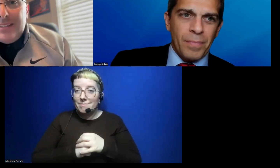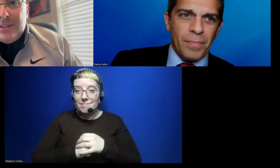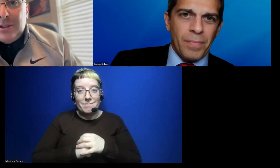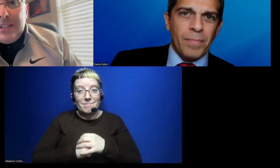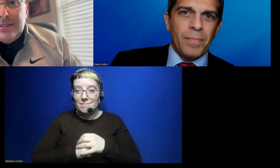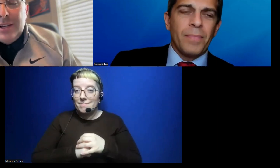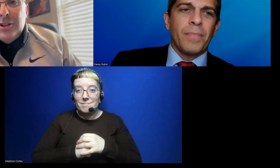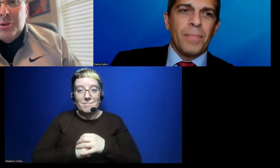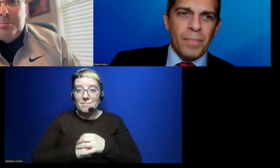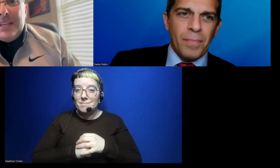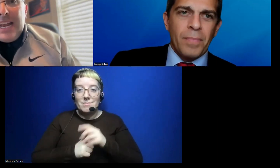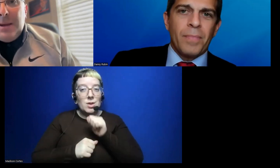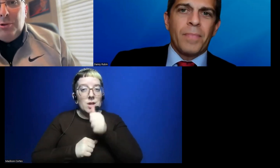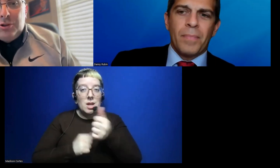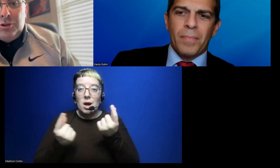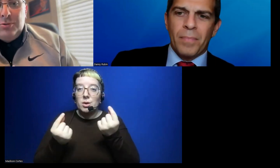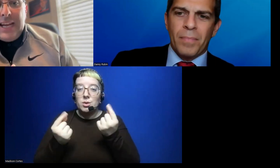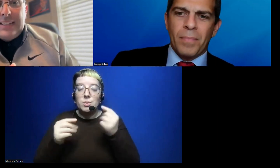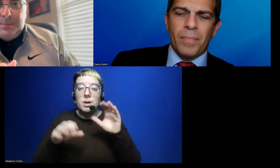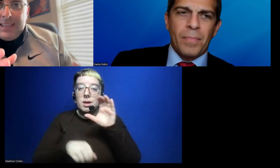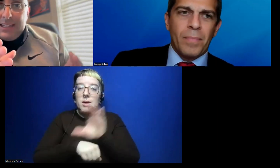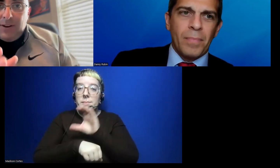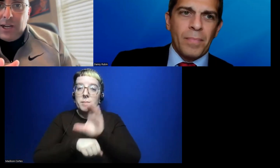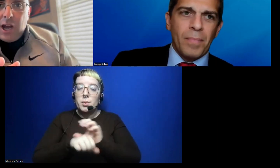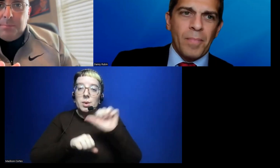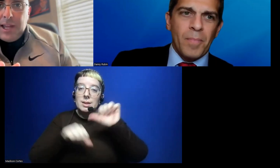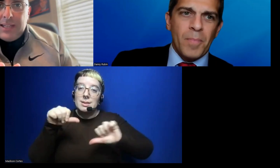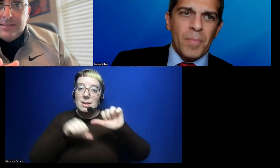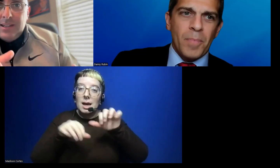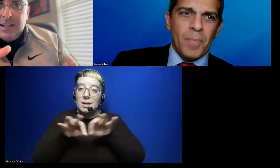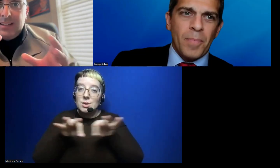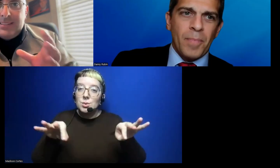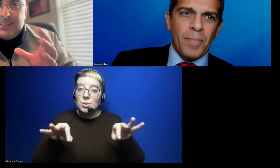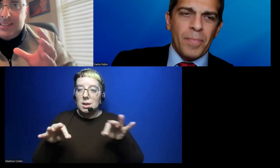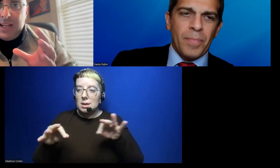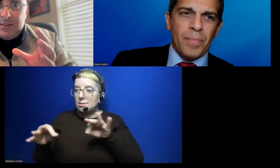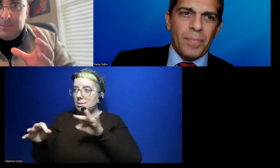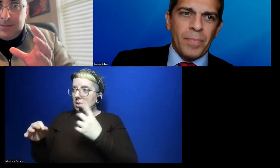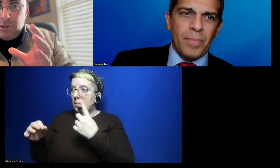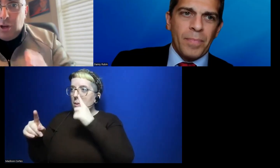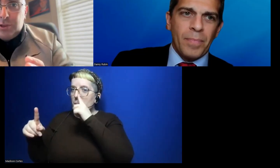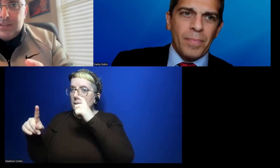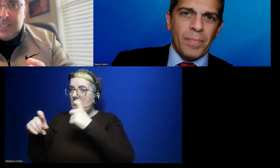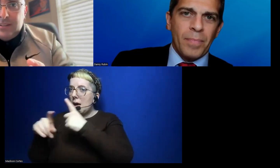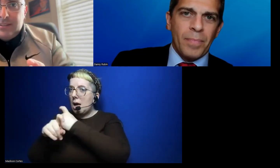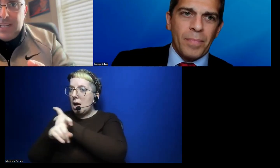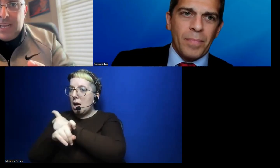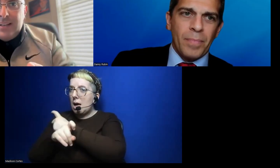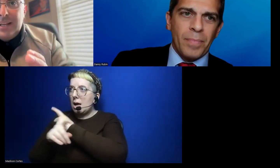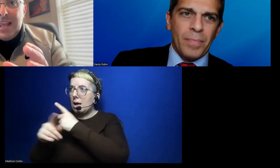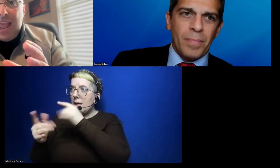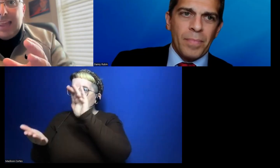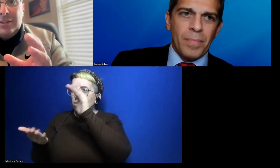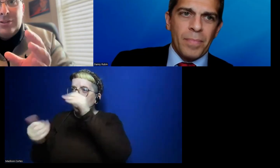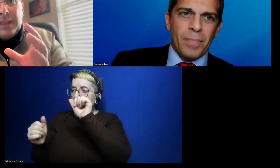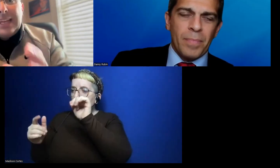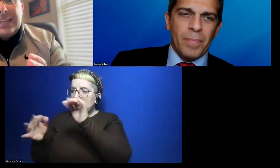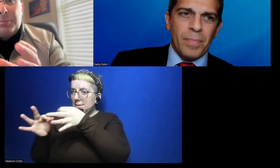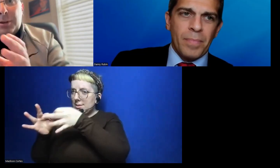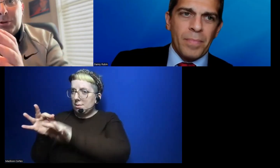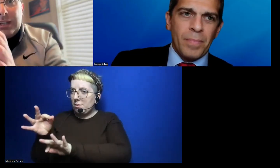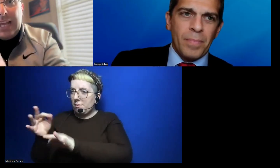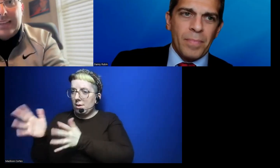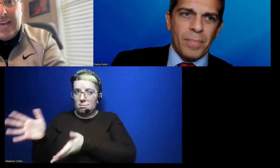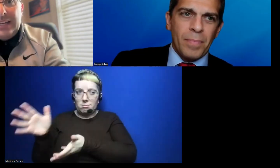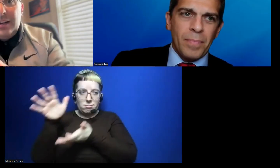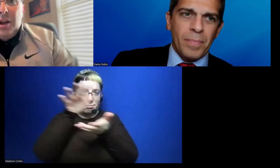computer science degrees. So being able to take something that's very complex, distill down something so coaches can understand, and then so they can